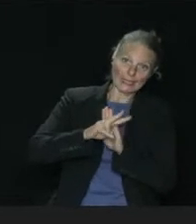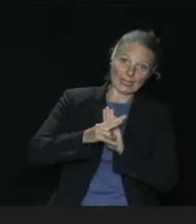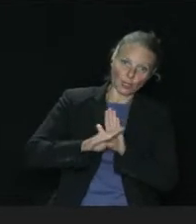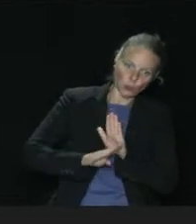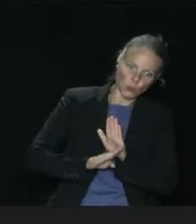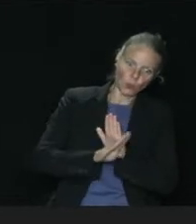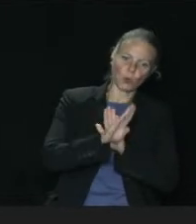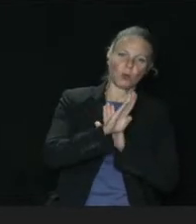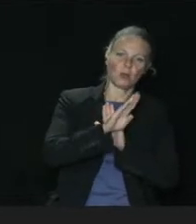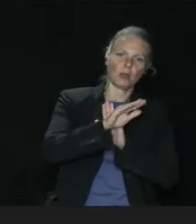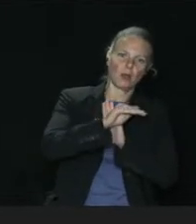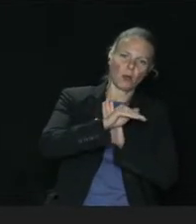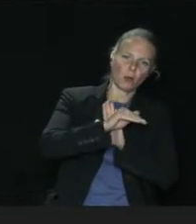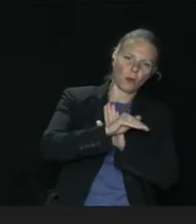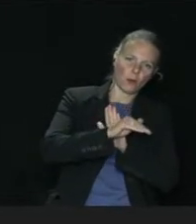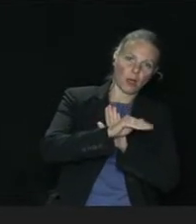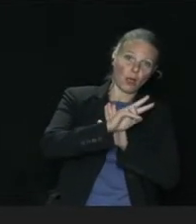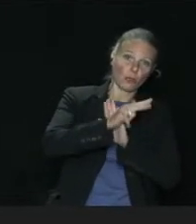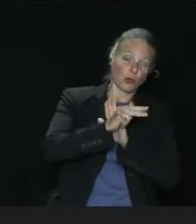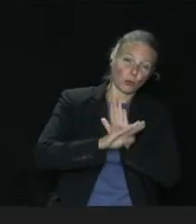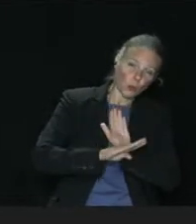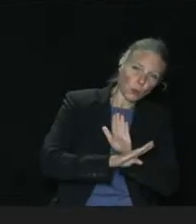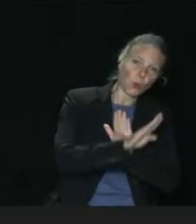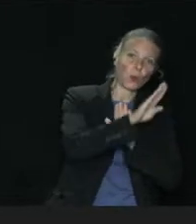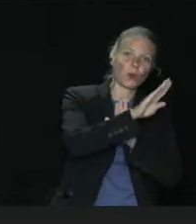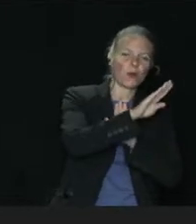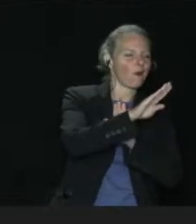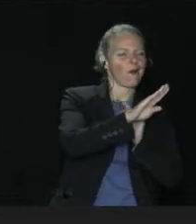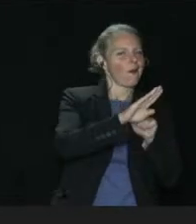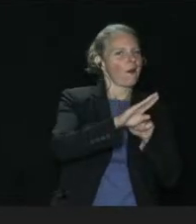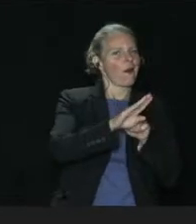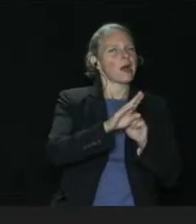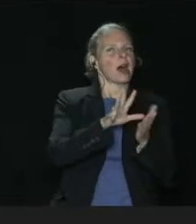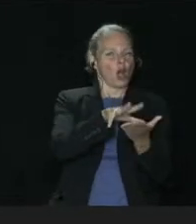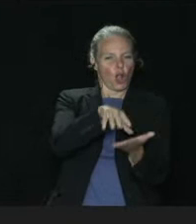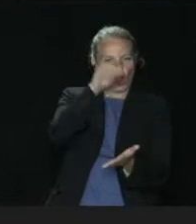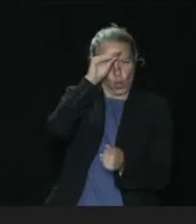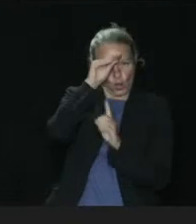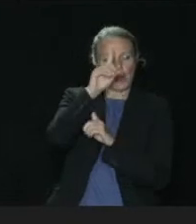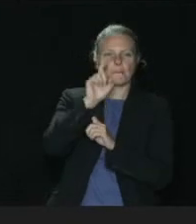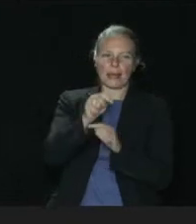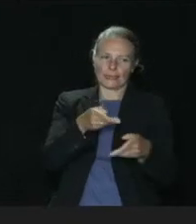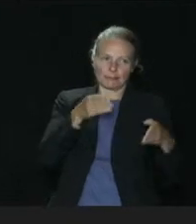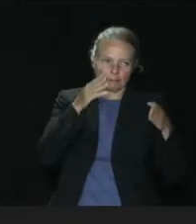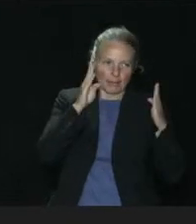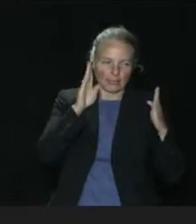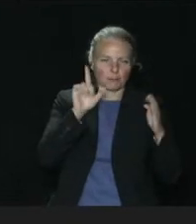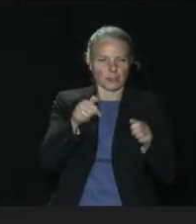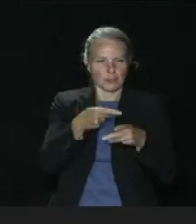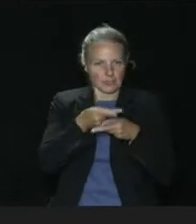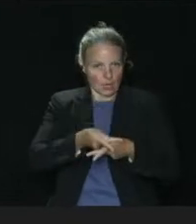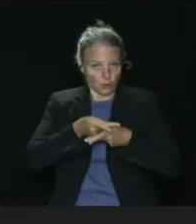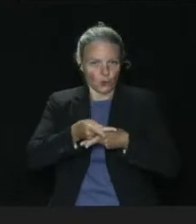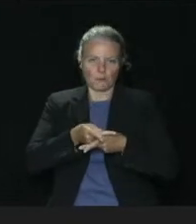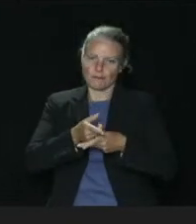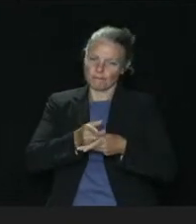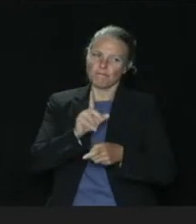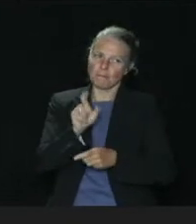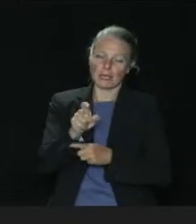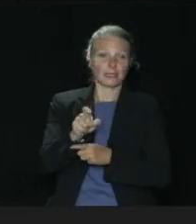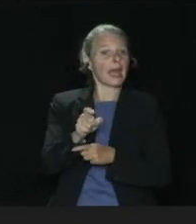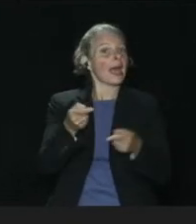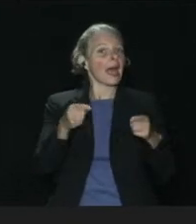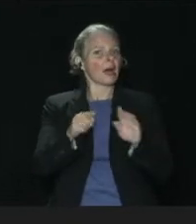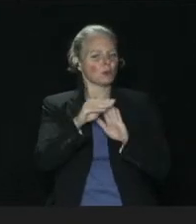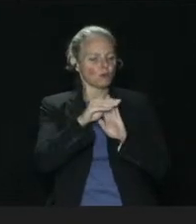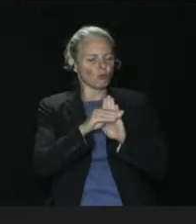it's always something you have to keep a close eye on, and we must remain prudent. If we start to open up and lift restrictions